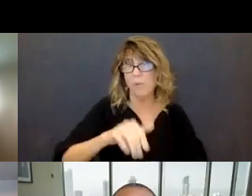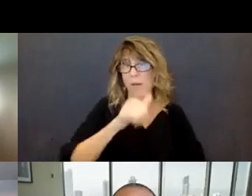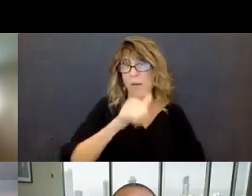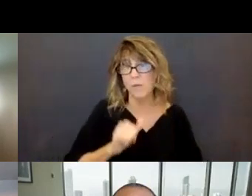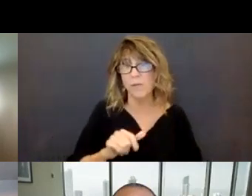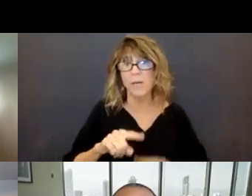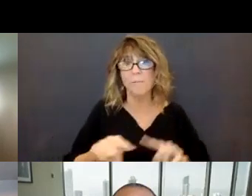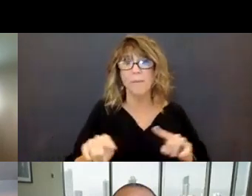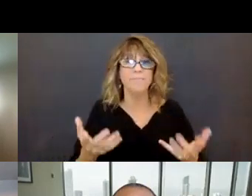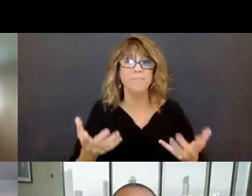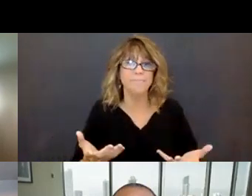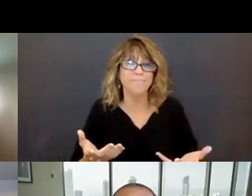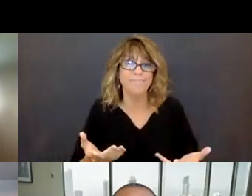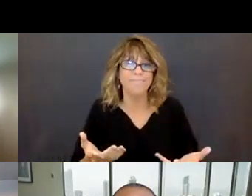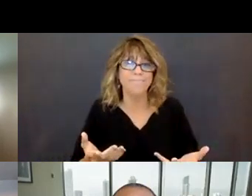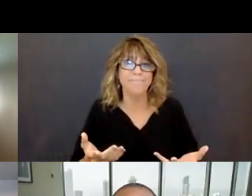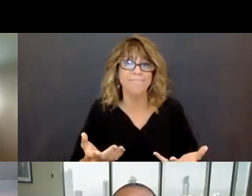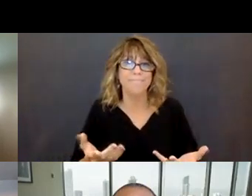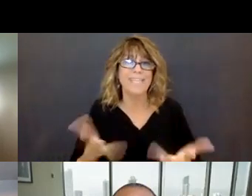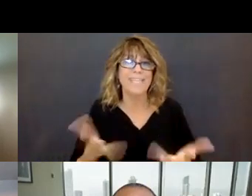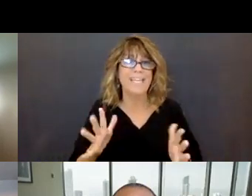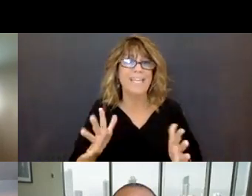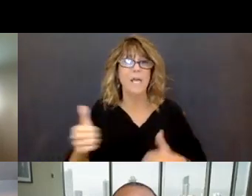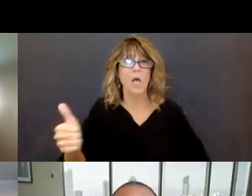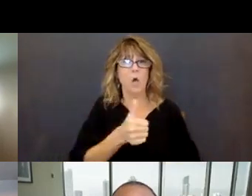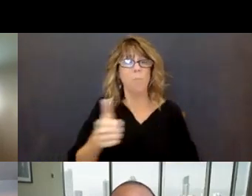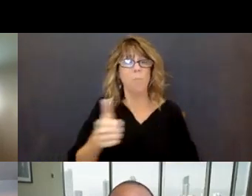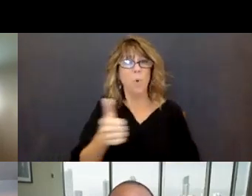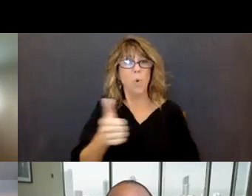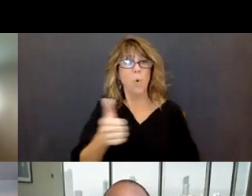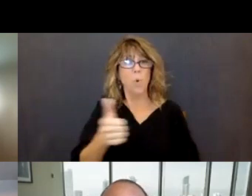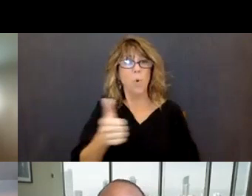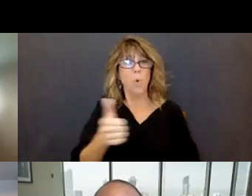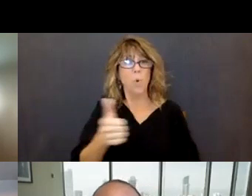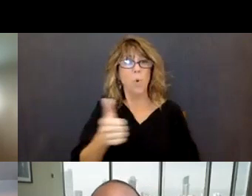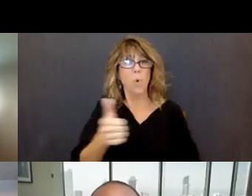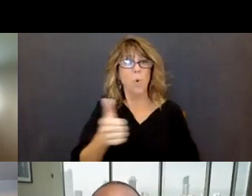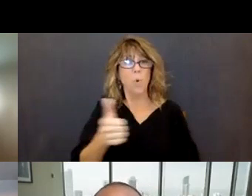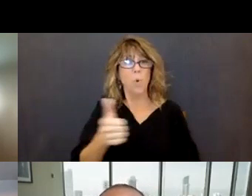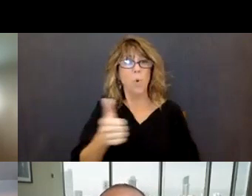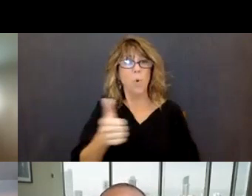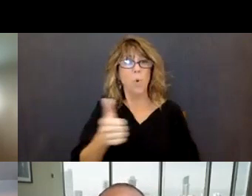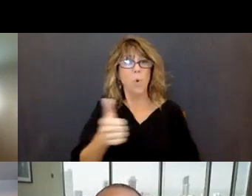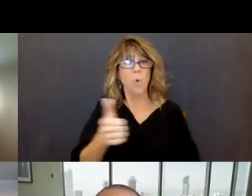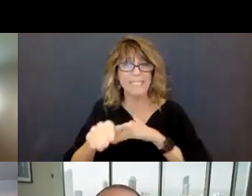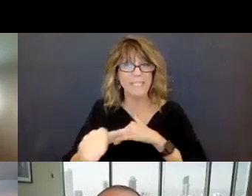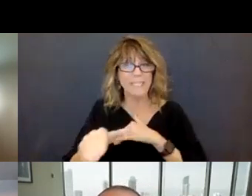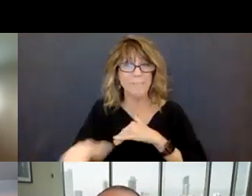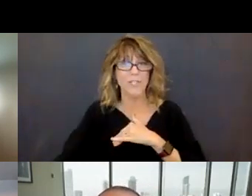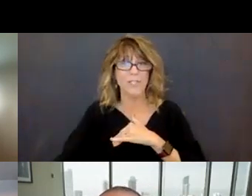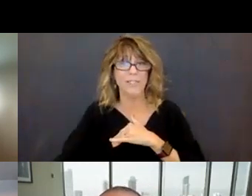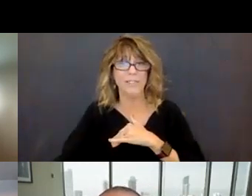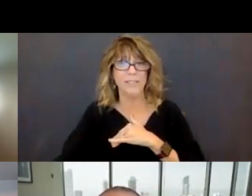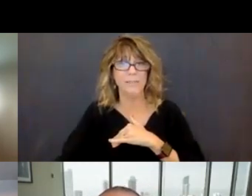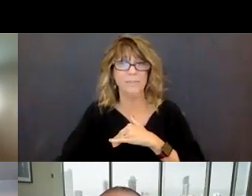But even when a mobile crisis team is dispatched to the individual's location to assist them with